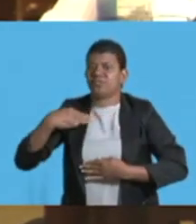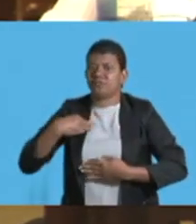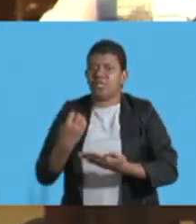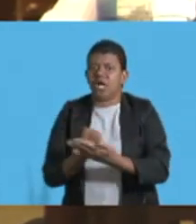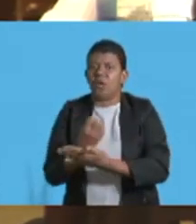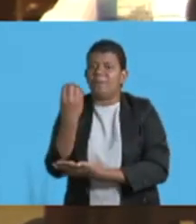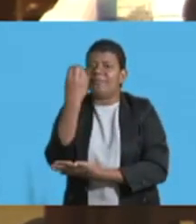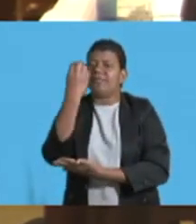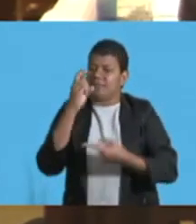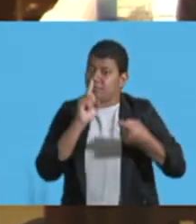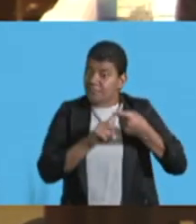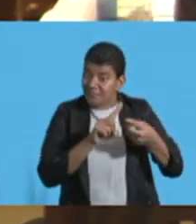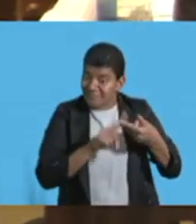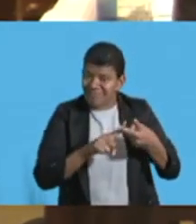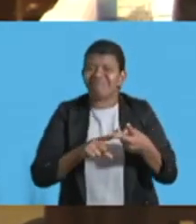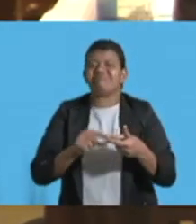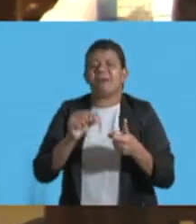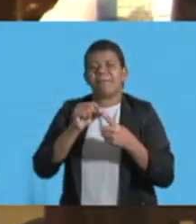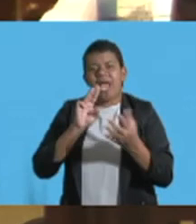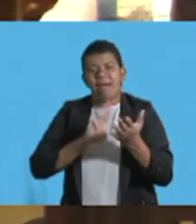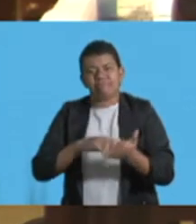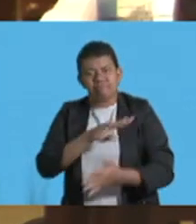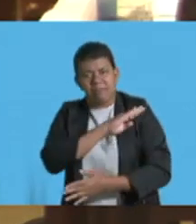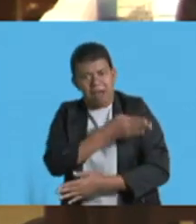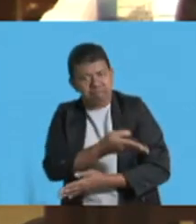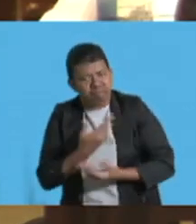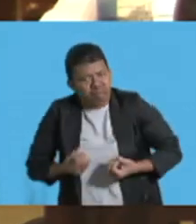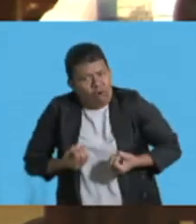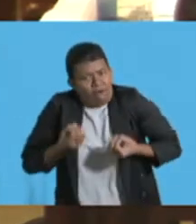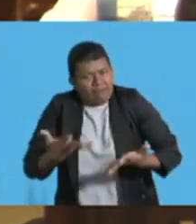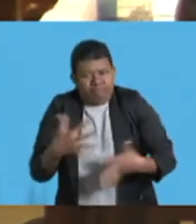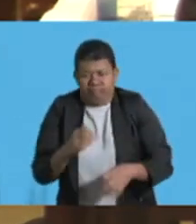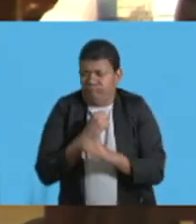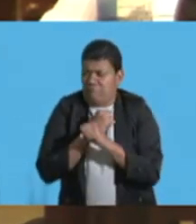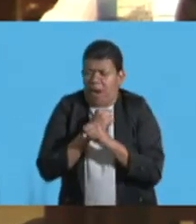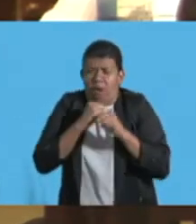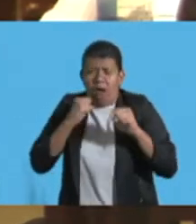for giving a power pack, a comprehensive,